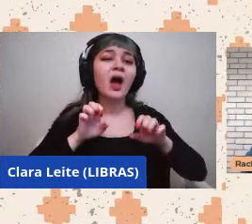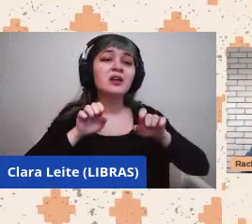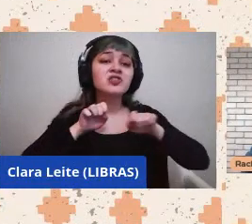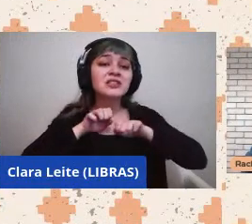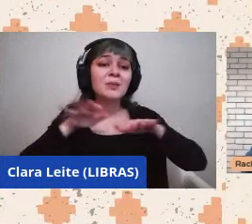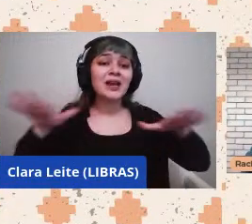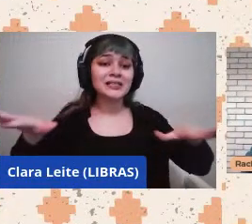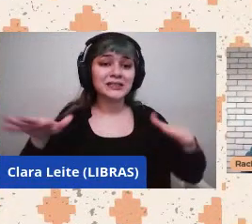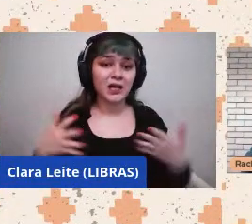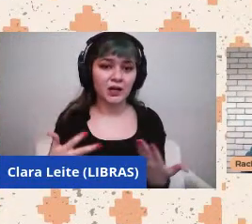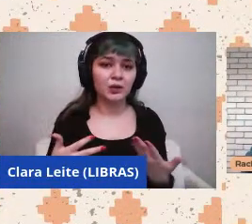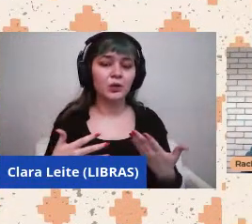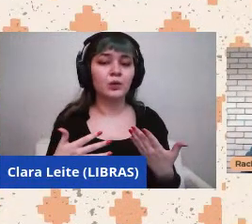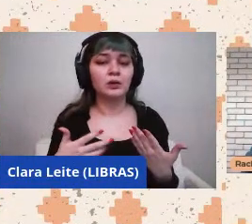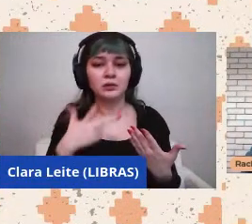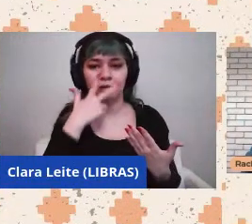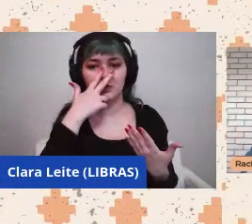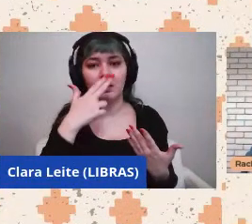terms of